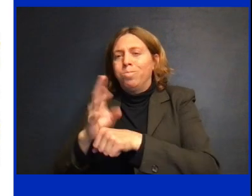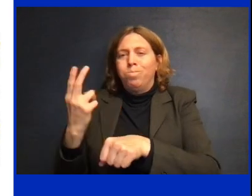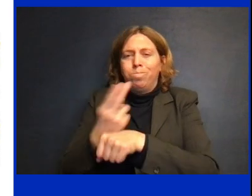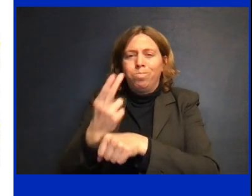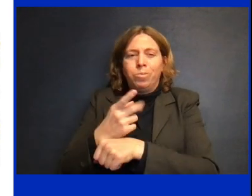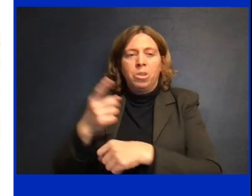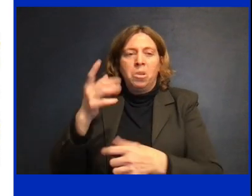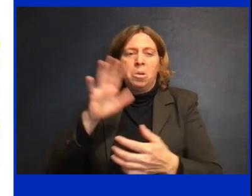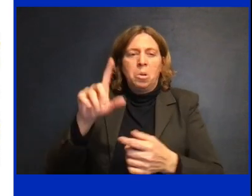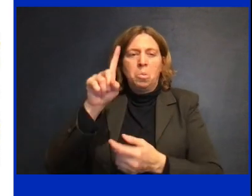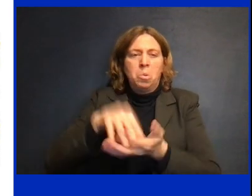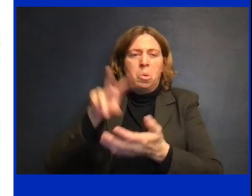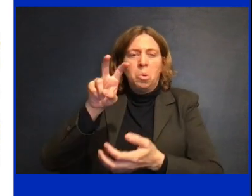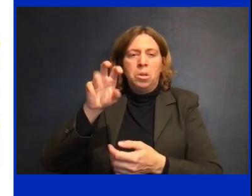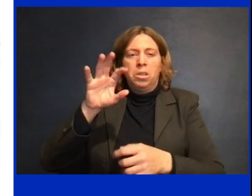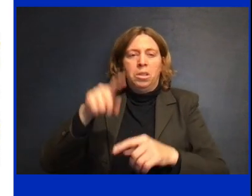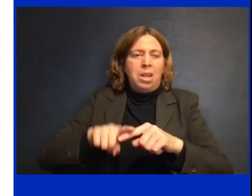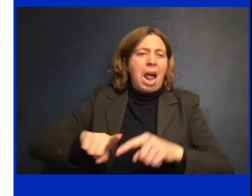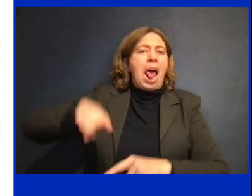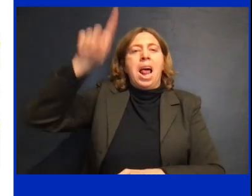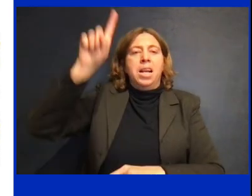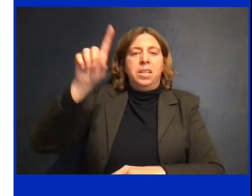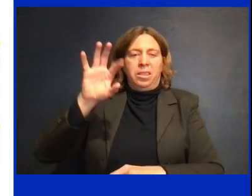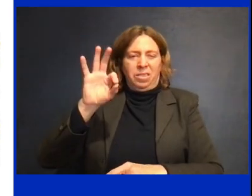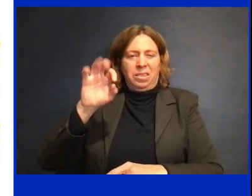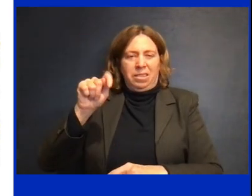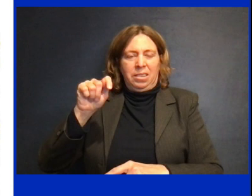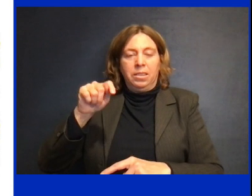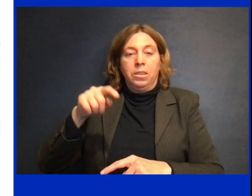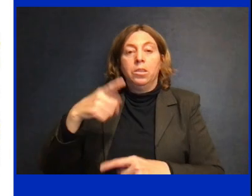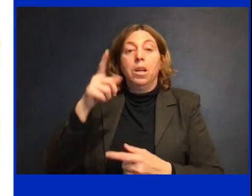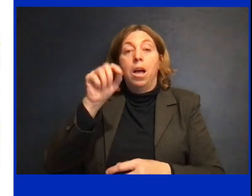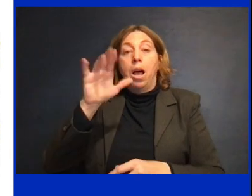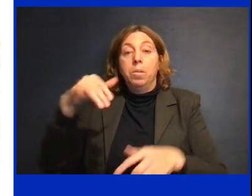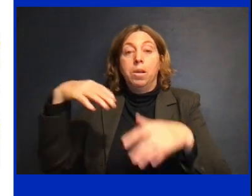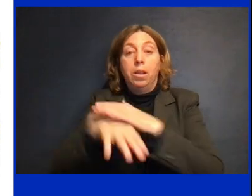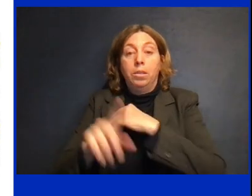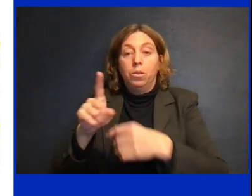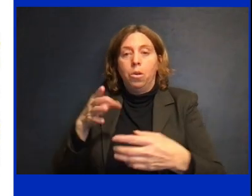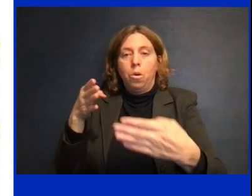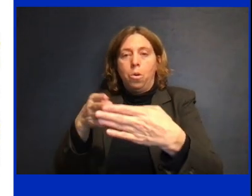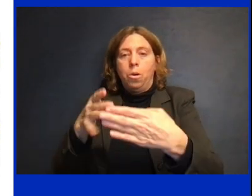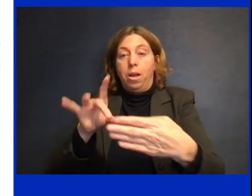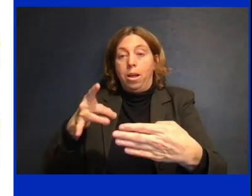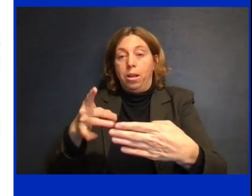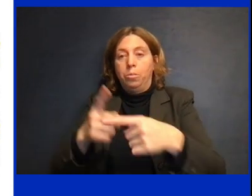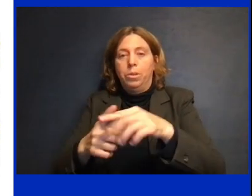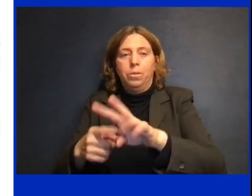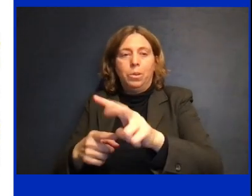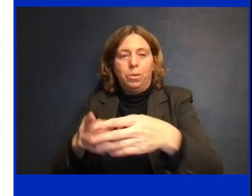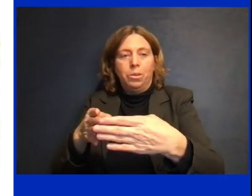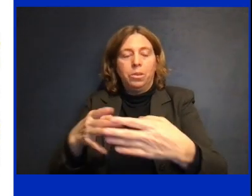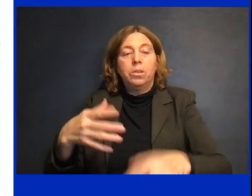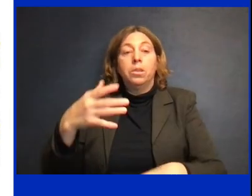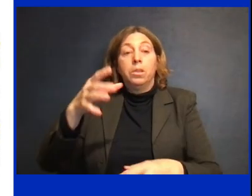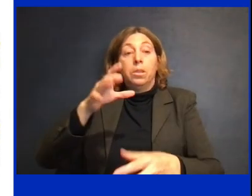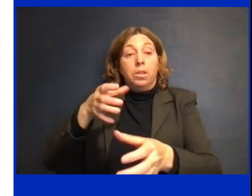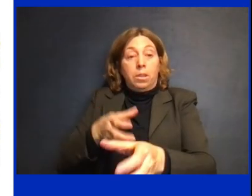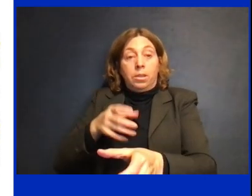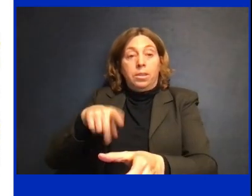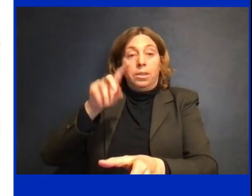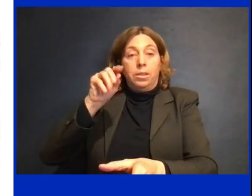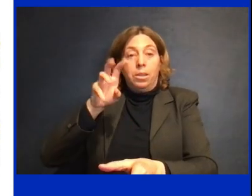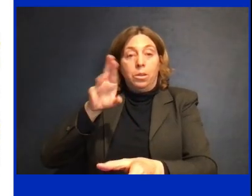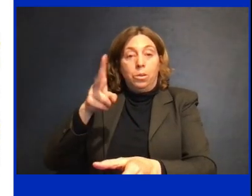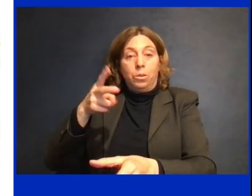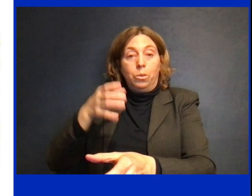grade and a lobby entrance located on the corner of 8th Avenue and 42nd Street. Tower 2 would contain up to